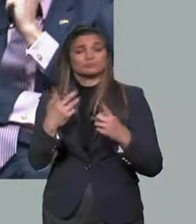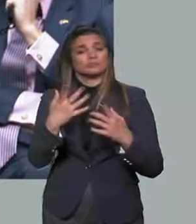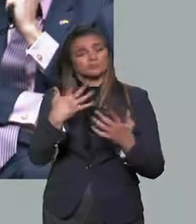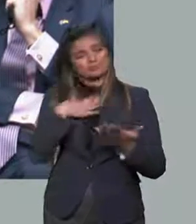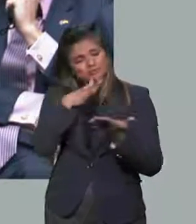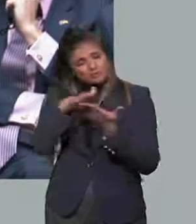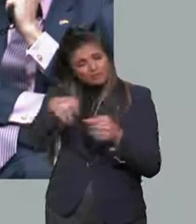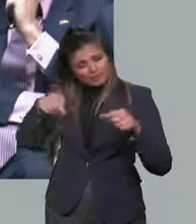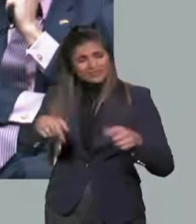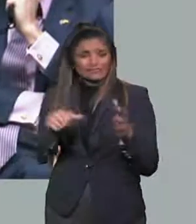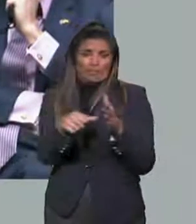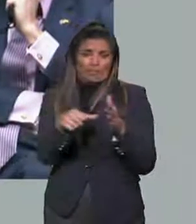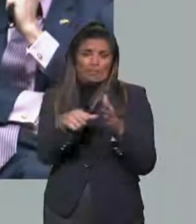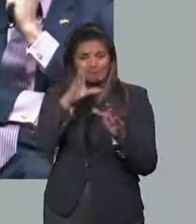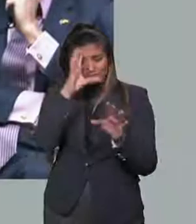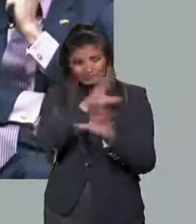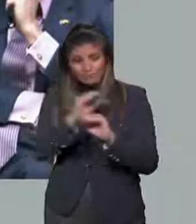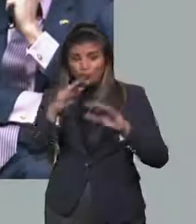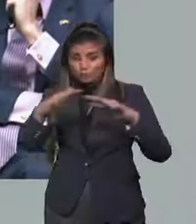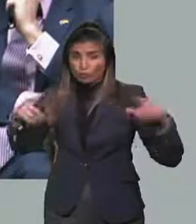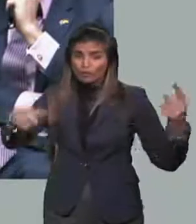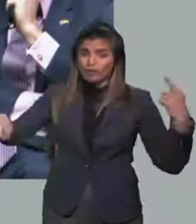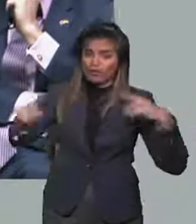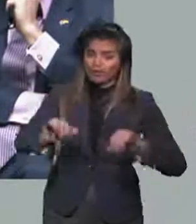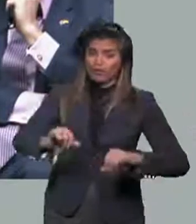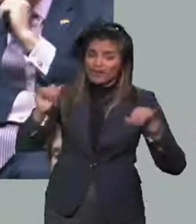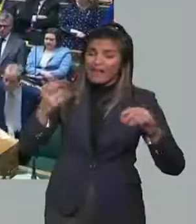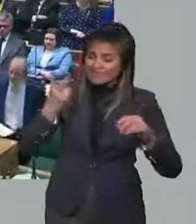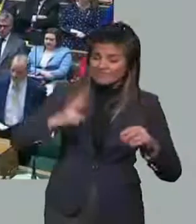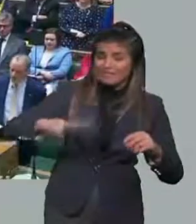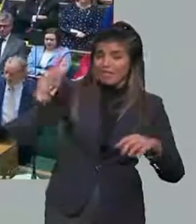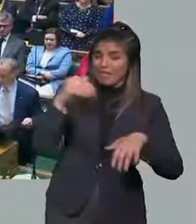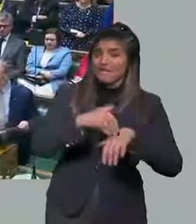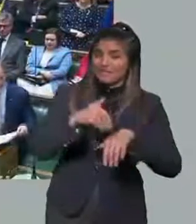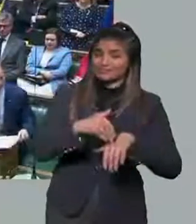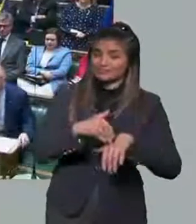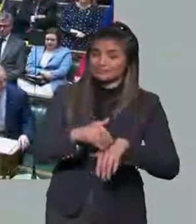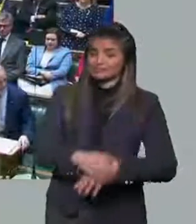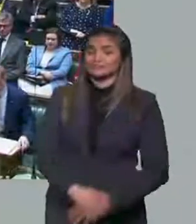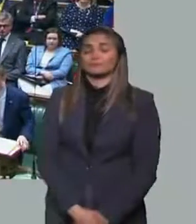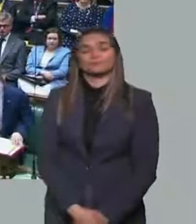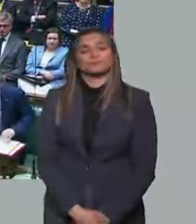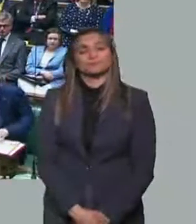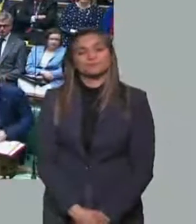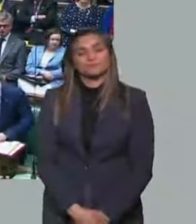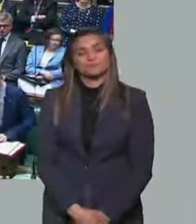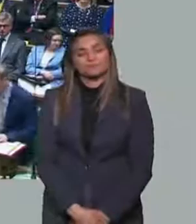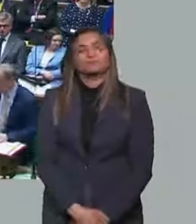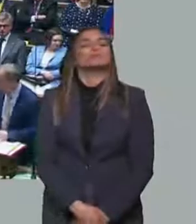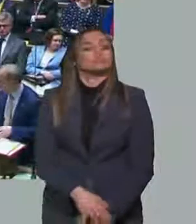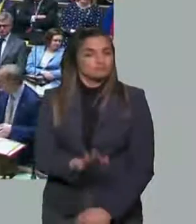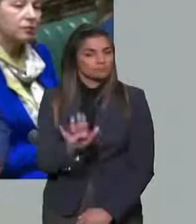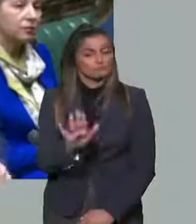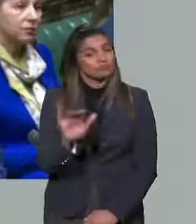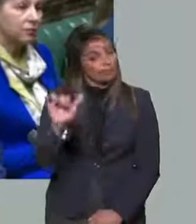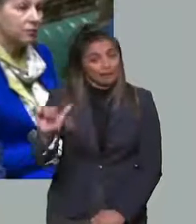really, really rural constituencies that are getting the double whammy of these crippling costs? Deputy Prime Minister. My honourable friend's absolutely right.